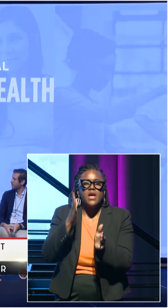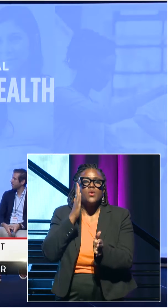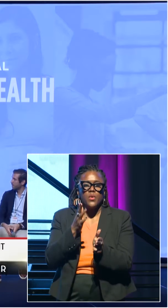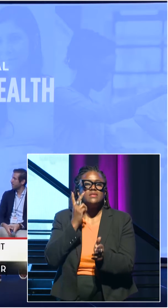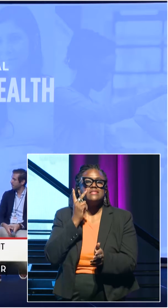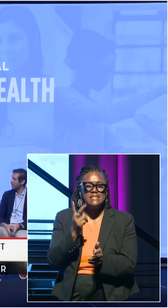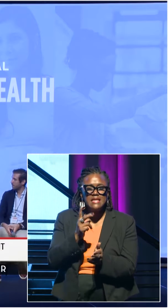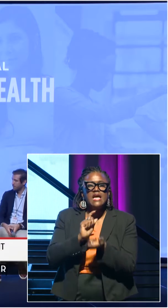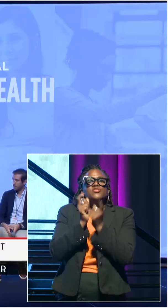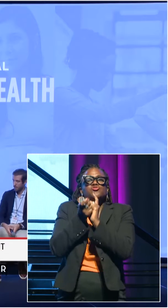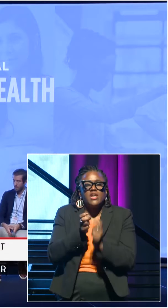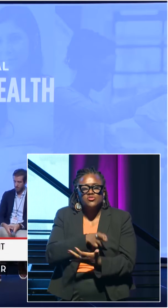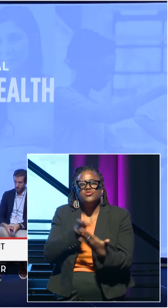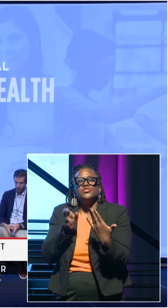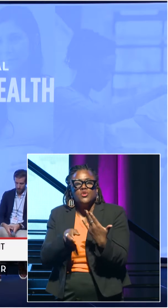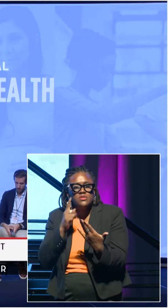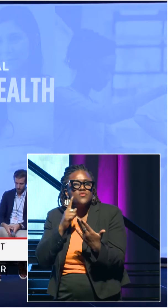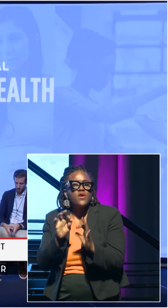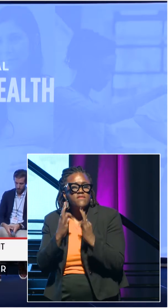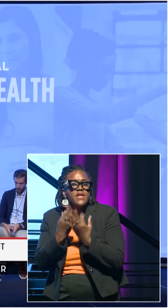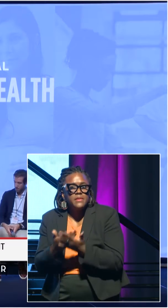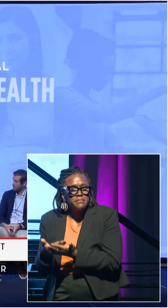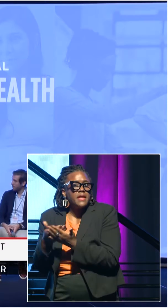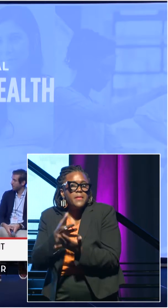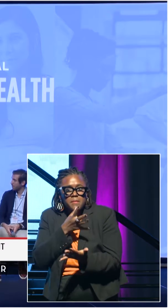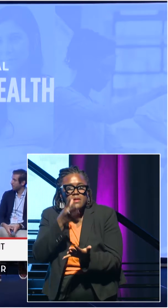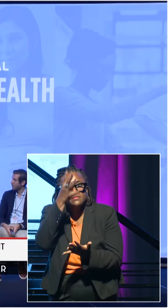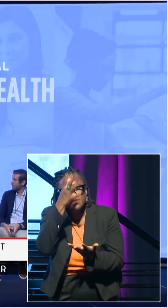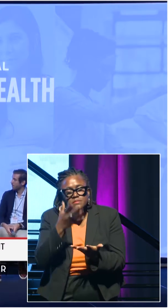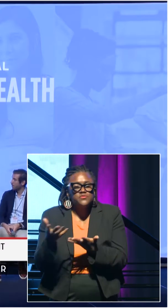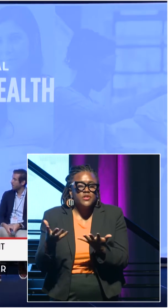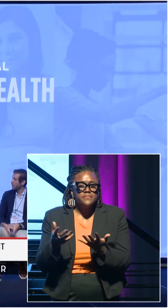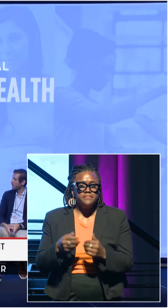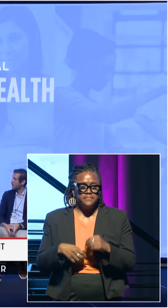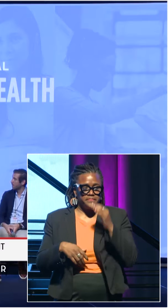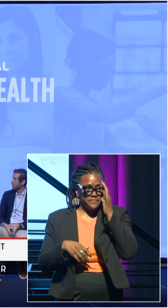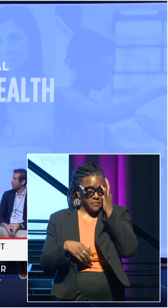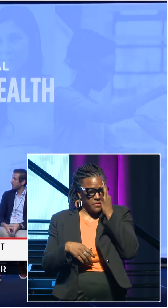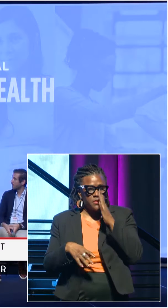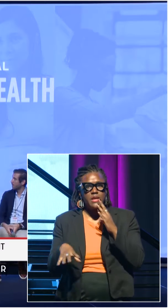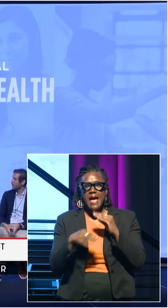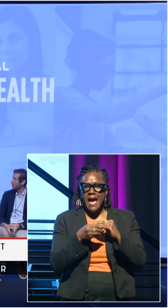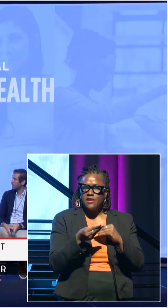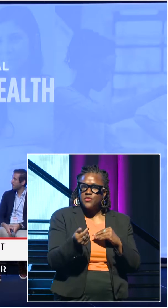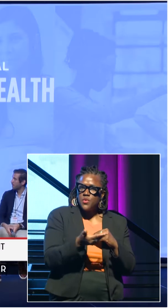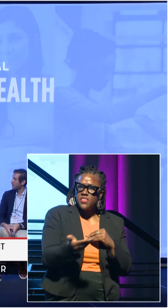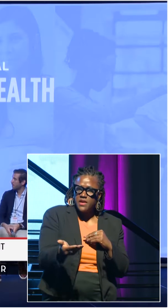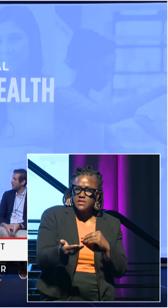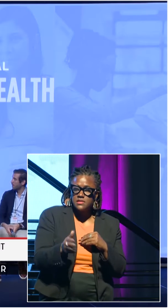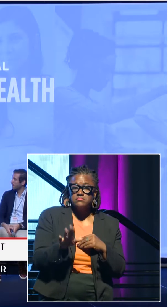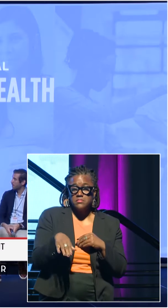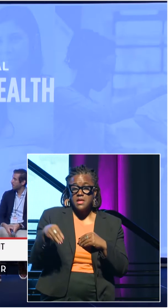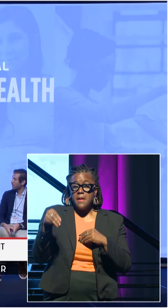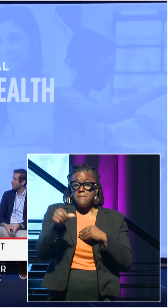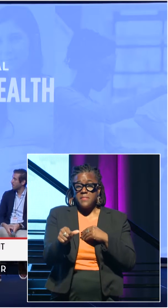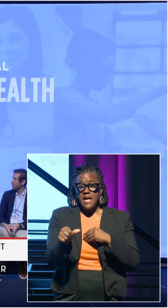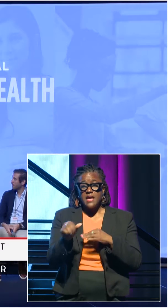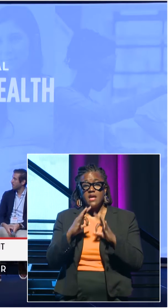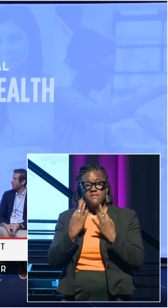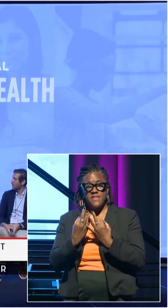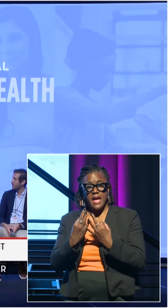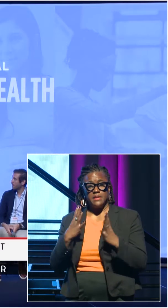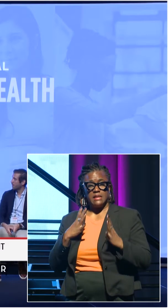in outcomes. I just wanted to make a couple of points. So, paid family leave, having a